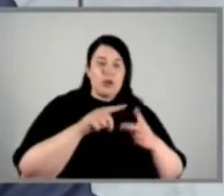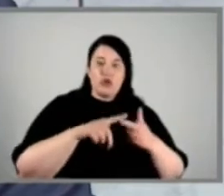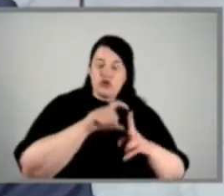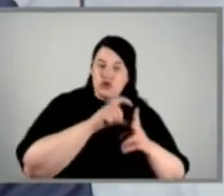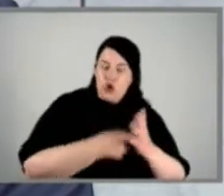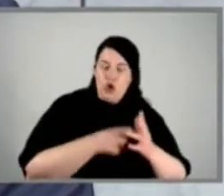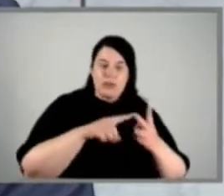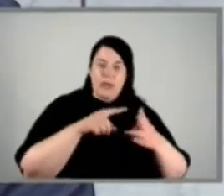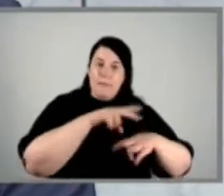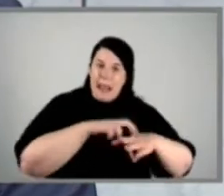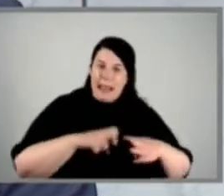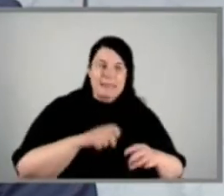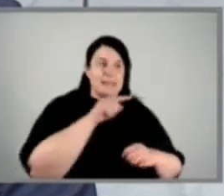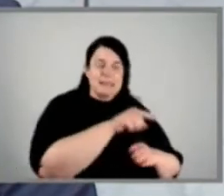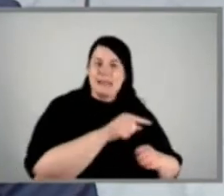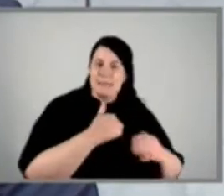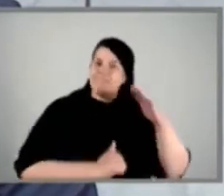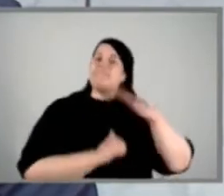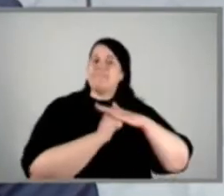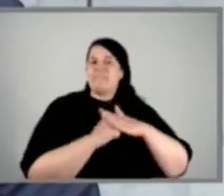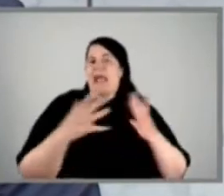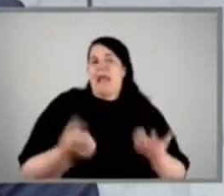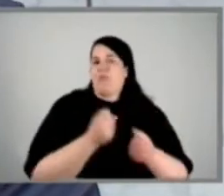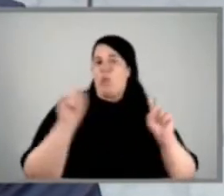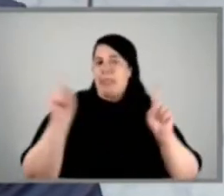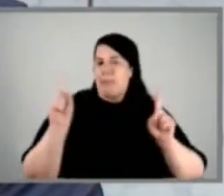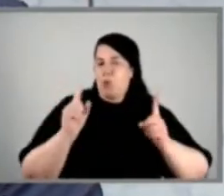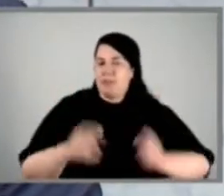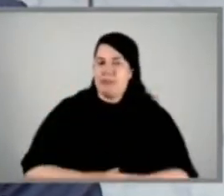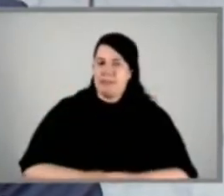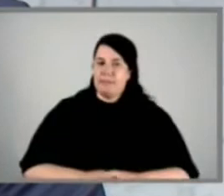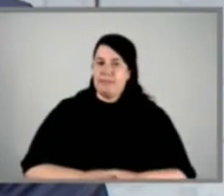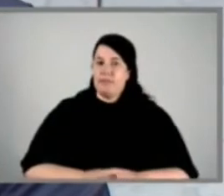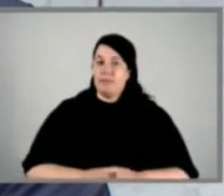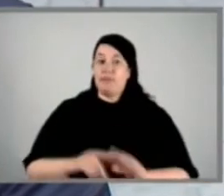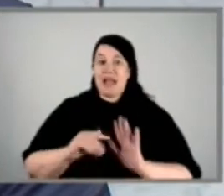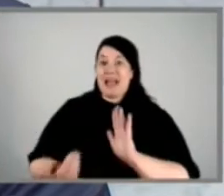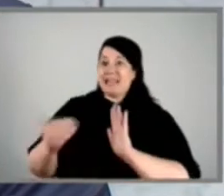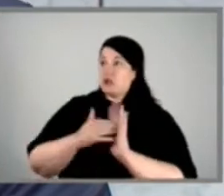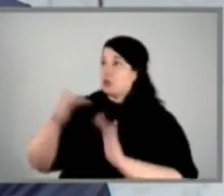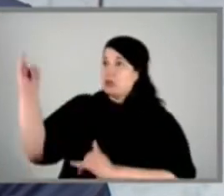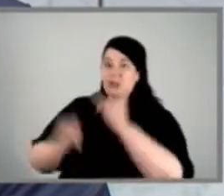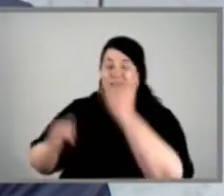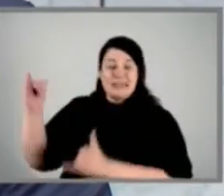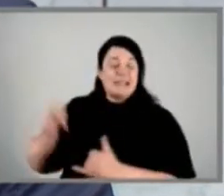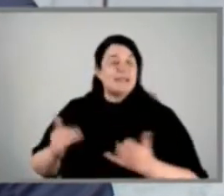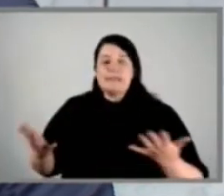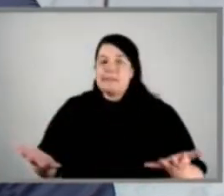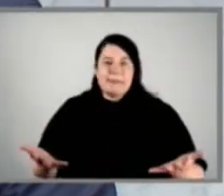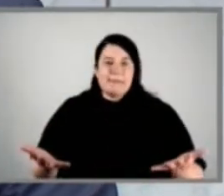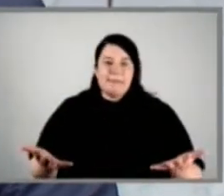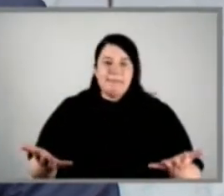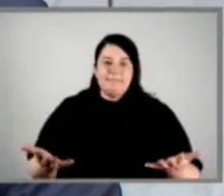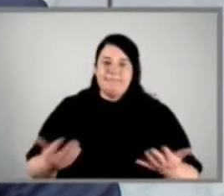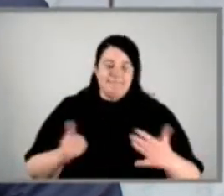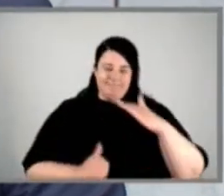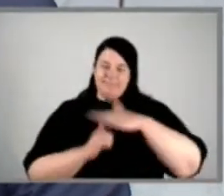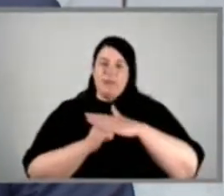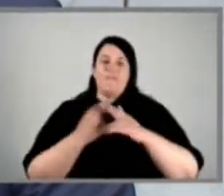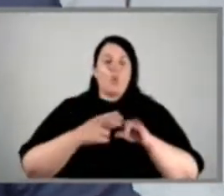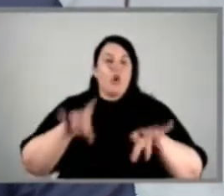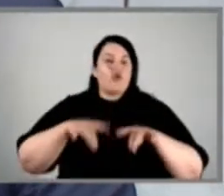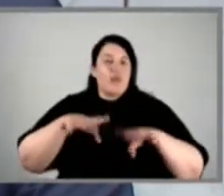what we're working on at the moment. But the rush of those additional seeking to come back has obviously exhausted that resource, and that's why we